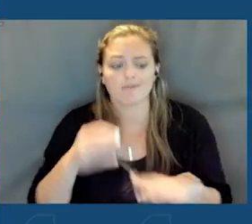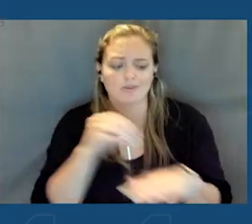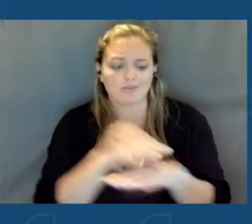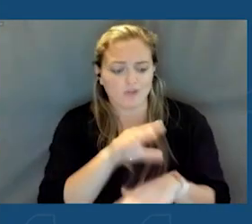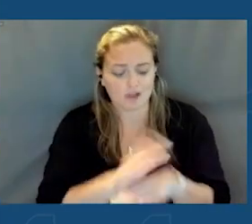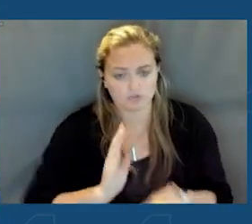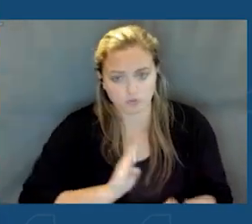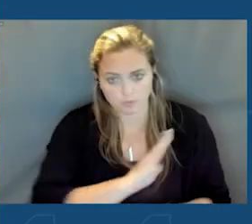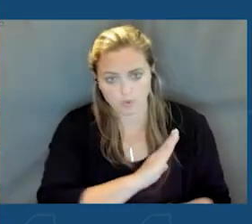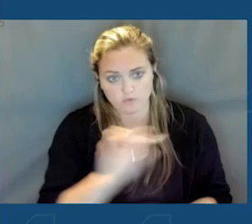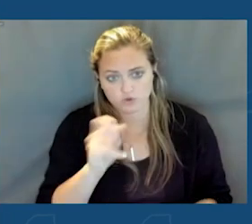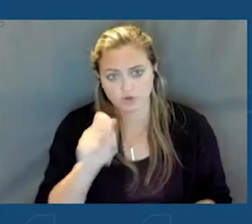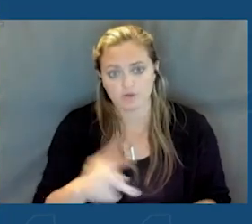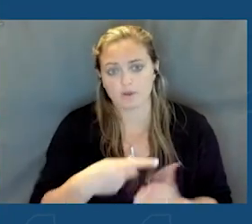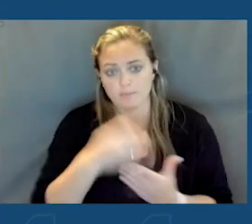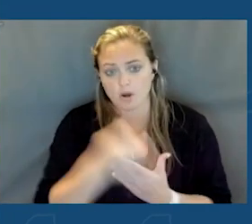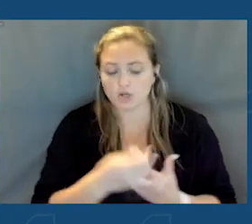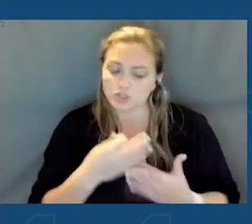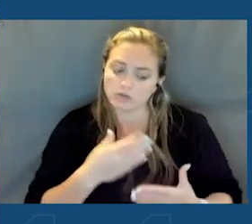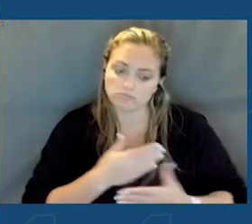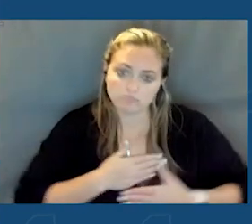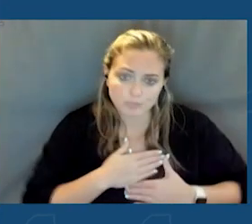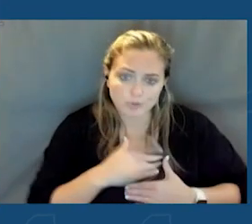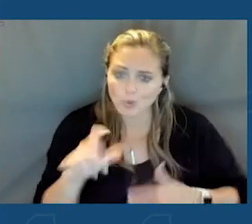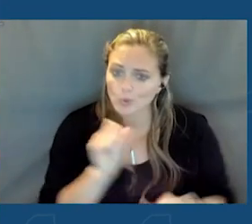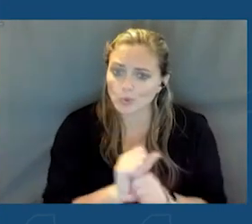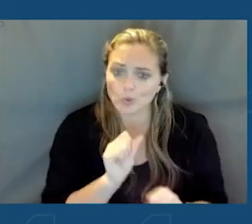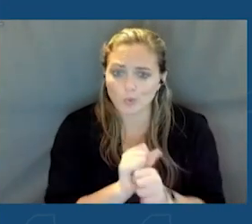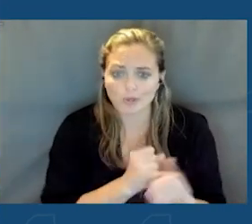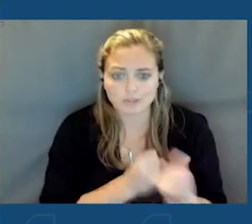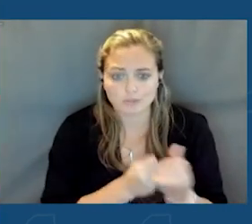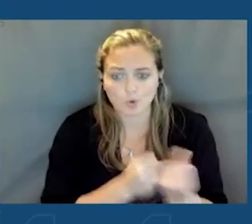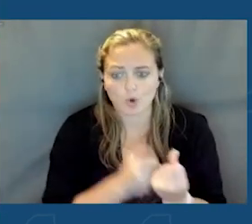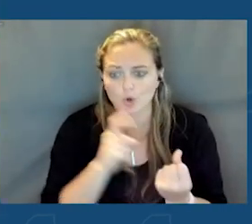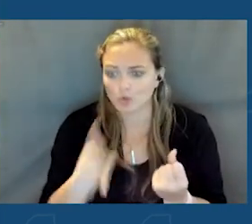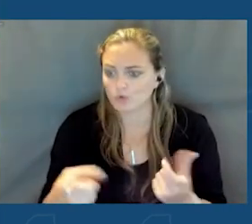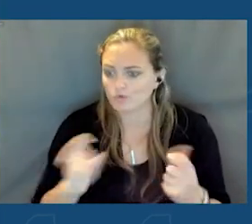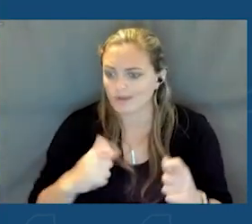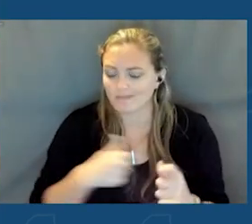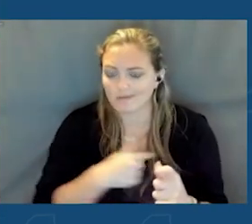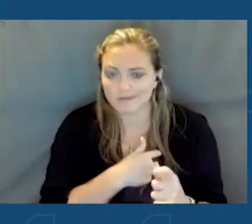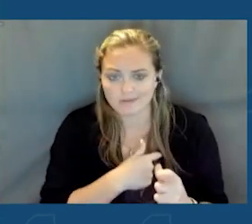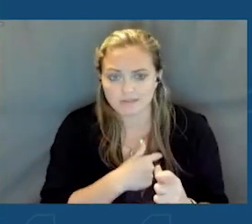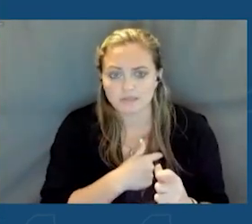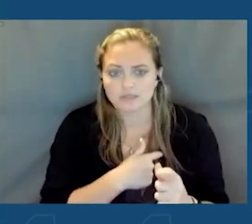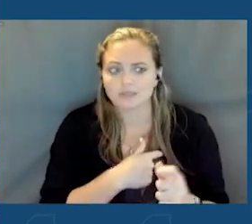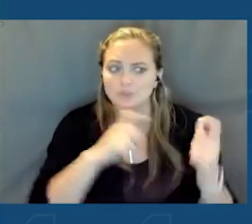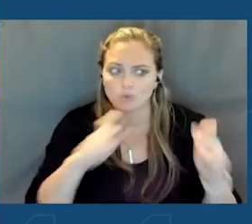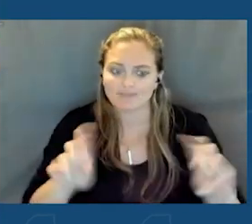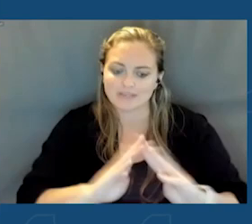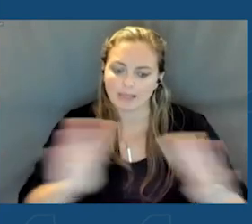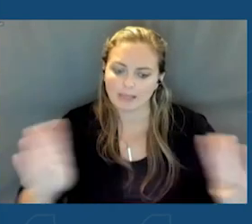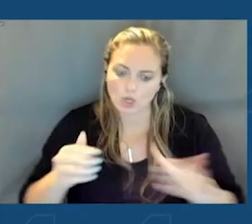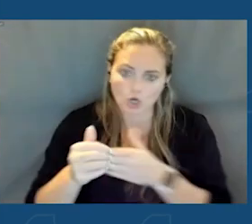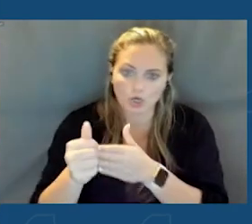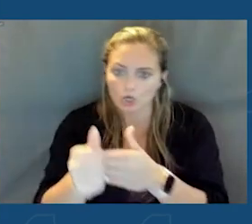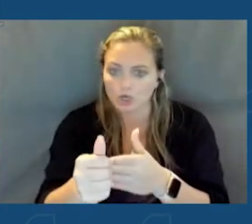Project. We appreciate all the work and the support that you have given us to give us a clear passage.